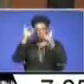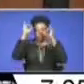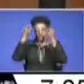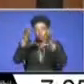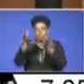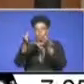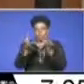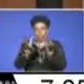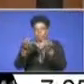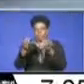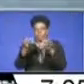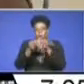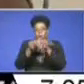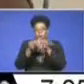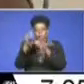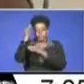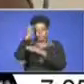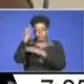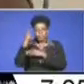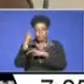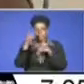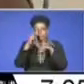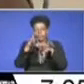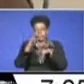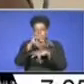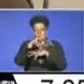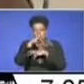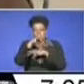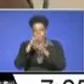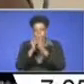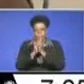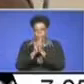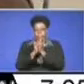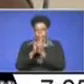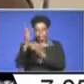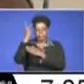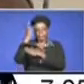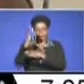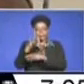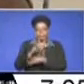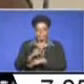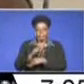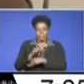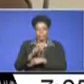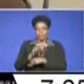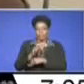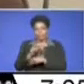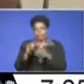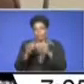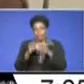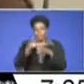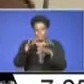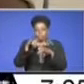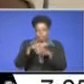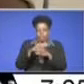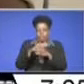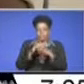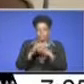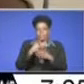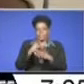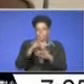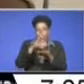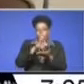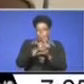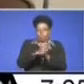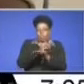adult supervision of children. Parents need to be more involved, and that is the greater part of the problem. Because you will find that when school comes